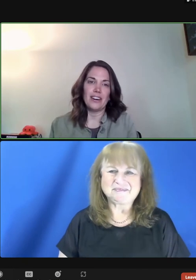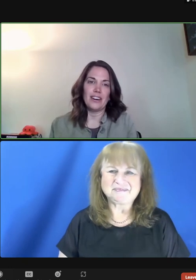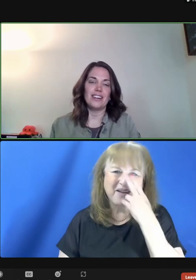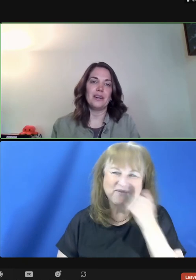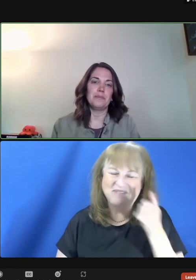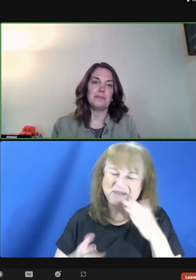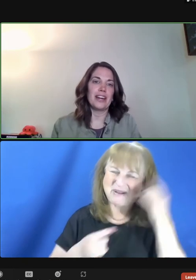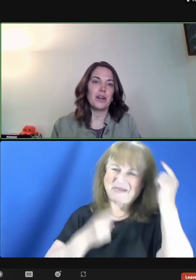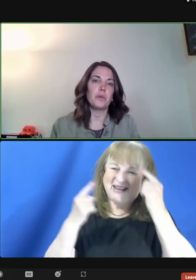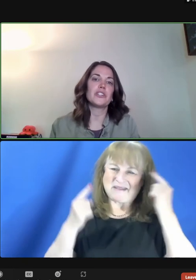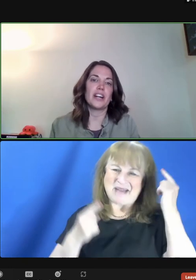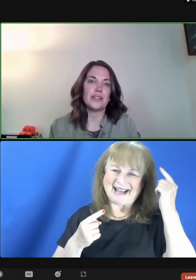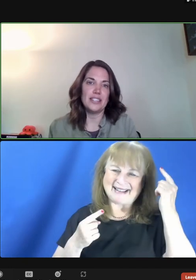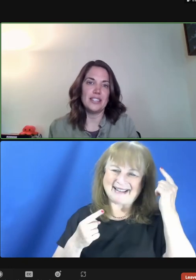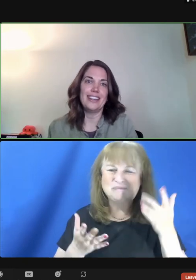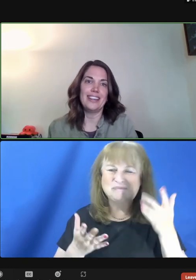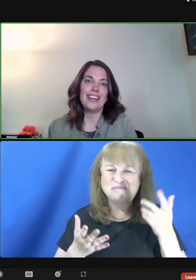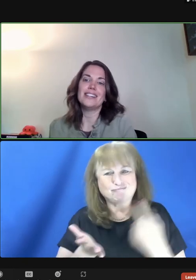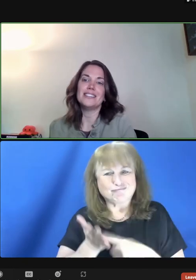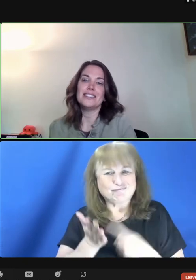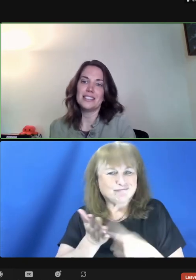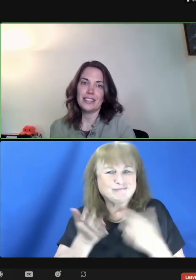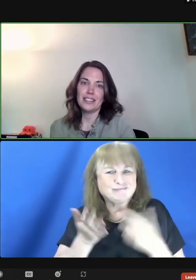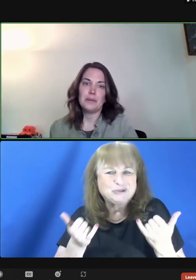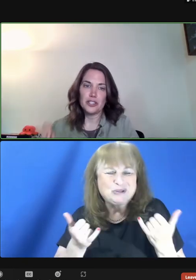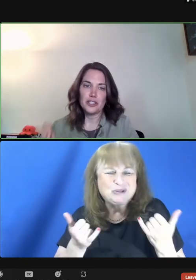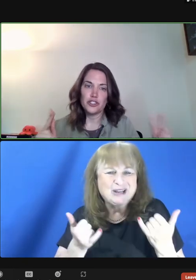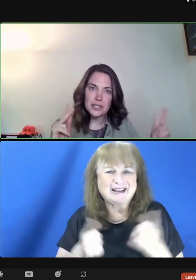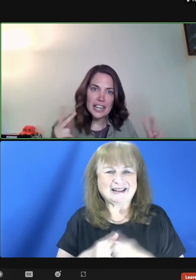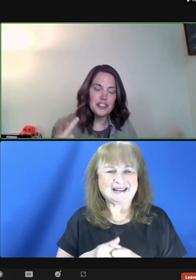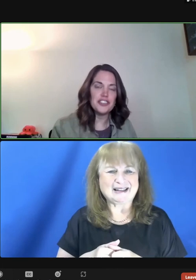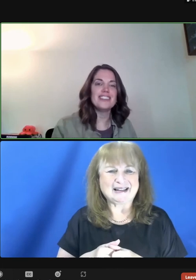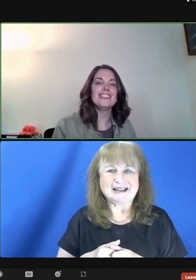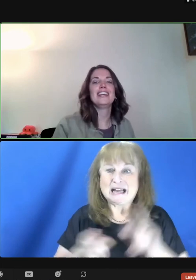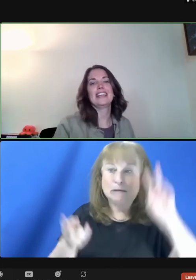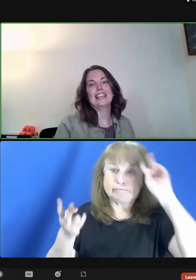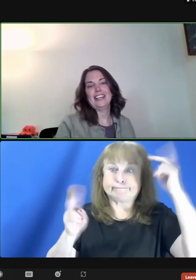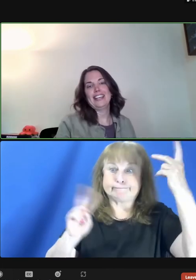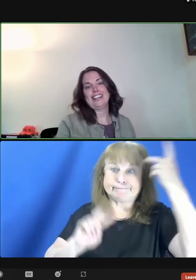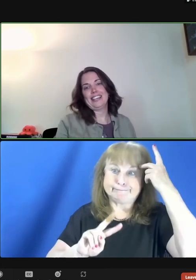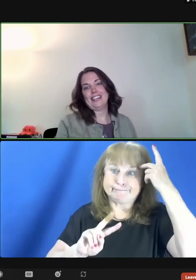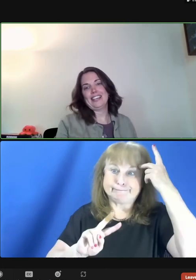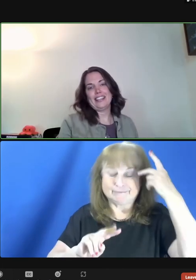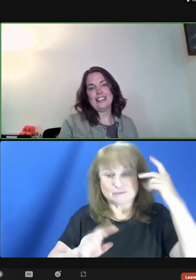way to think about kind of what we're talking about today, and misinterpretation.